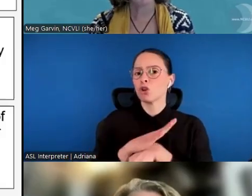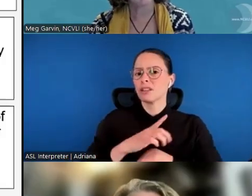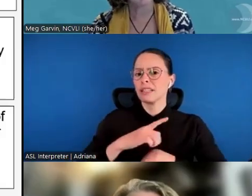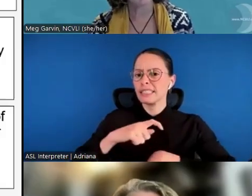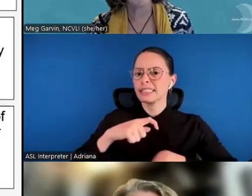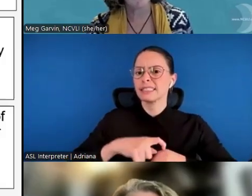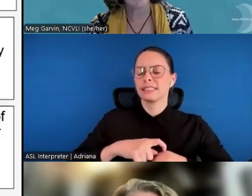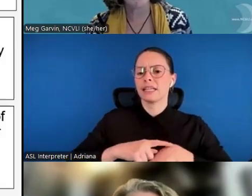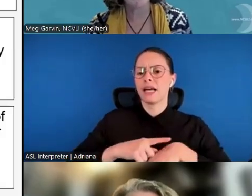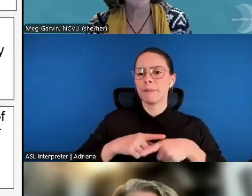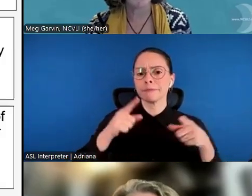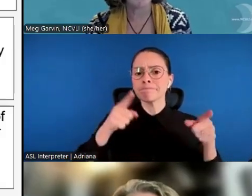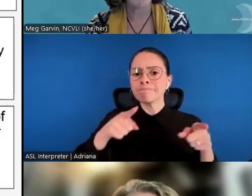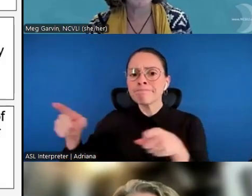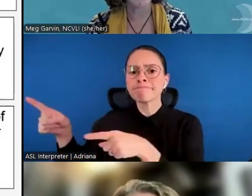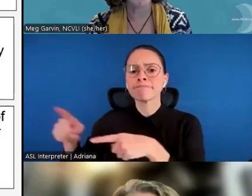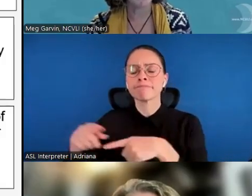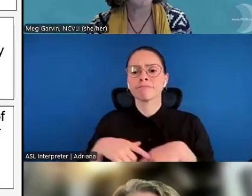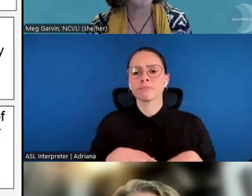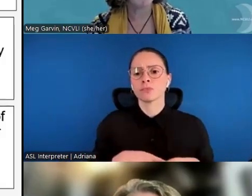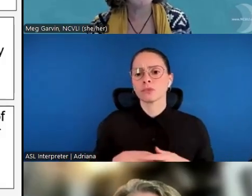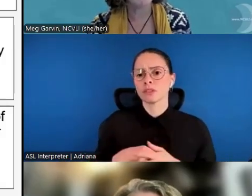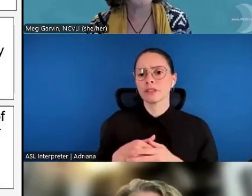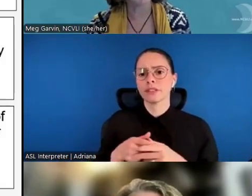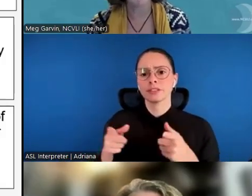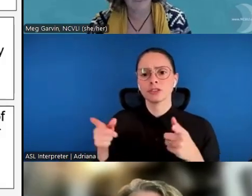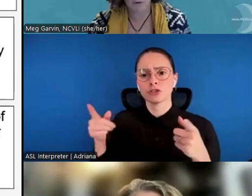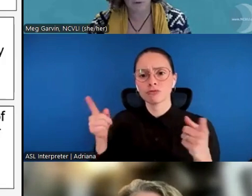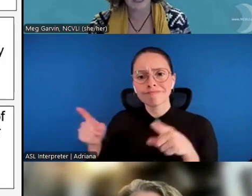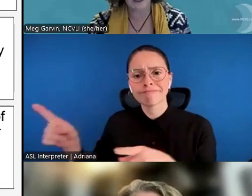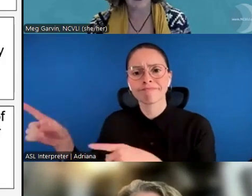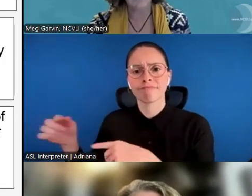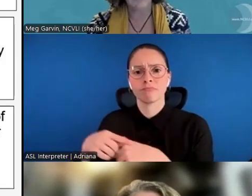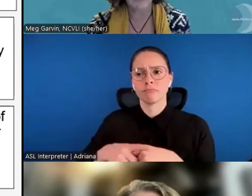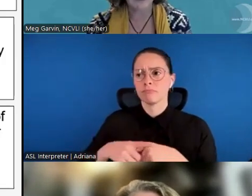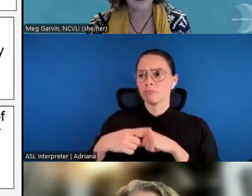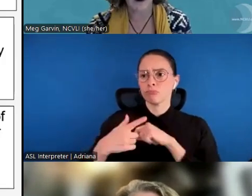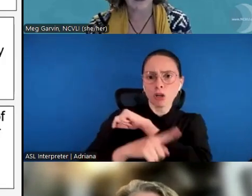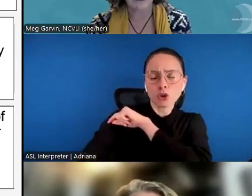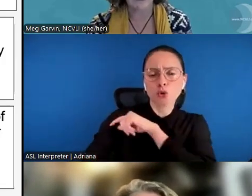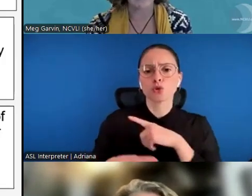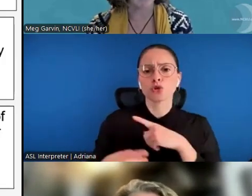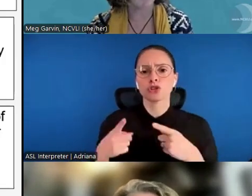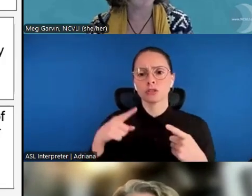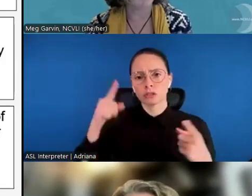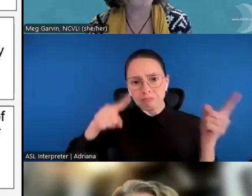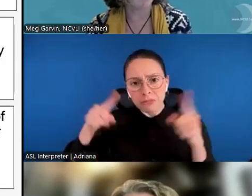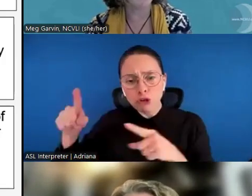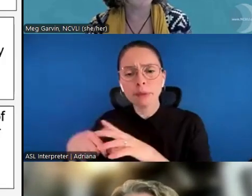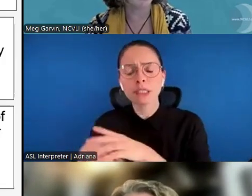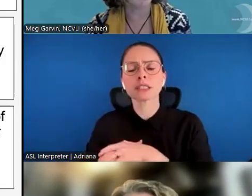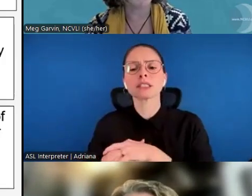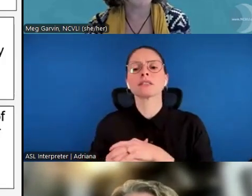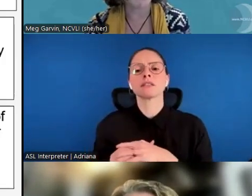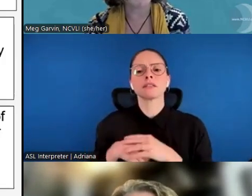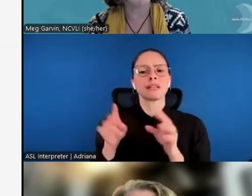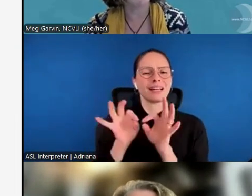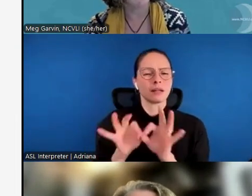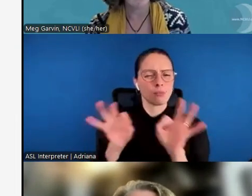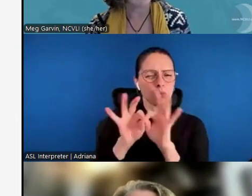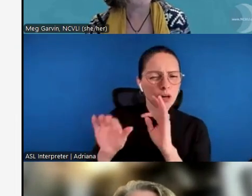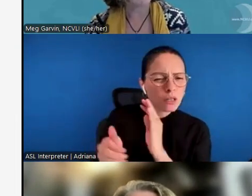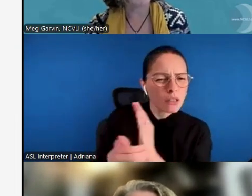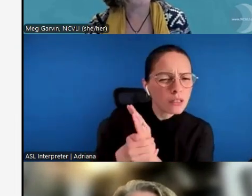be informed of plea bargains or deferred prosecution agreements, and to be informed of these rights, an important addition that was